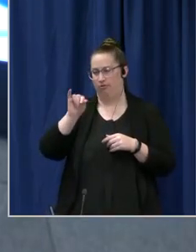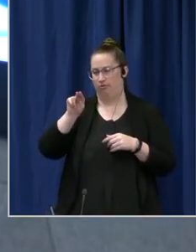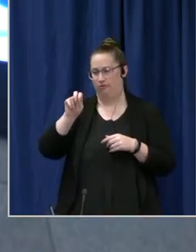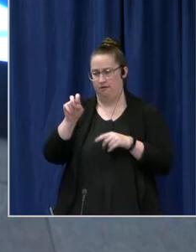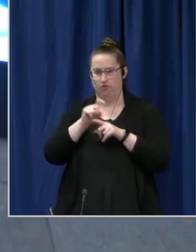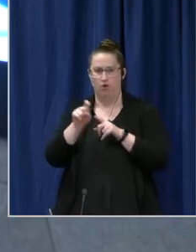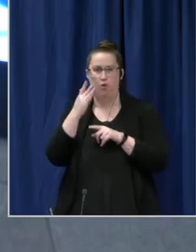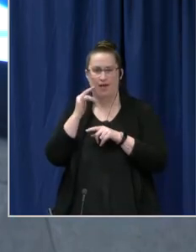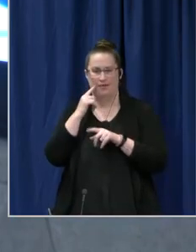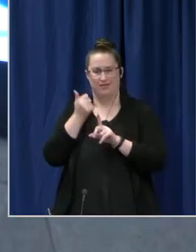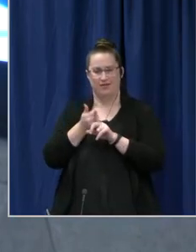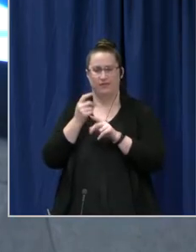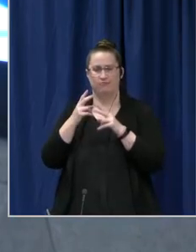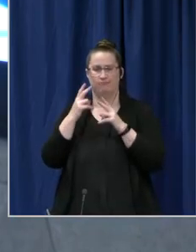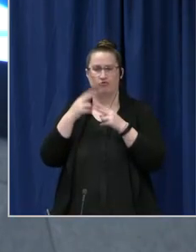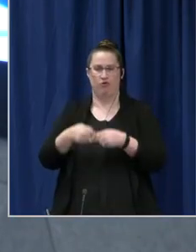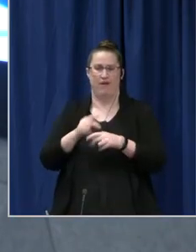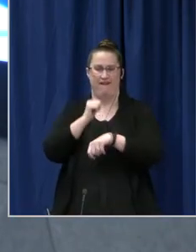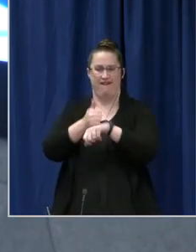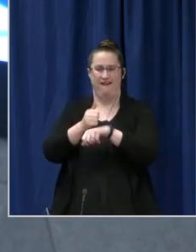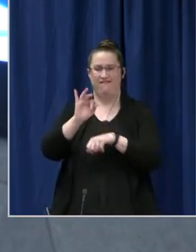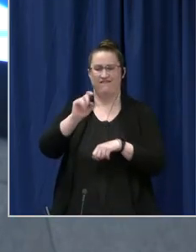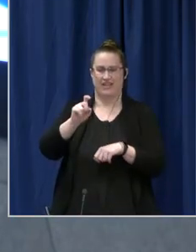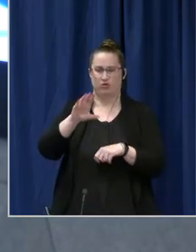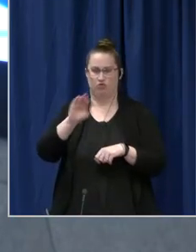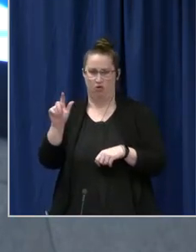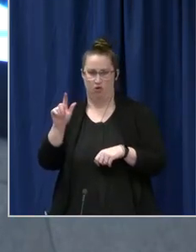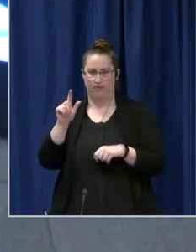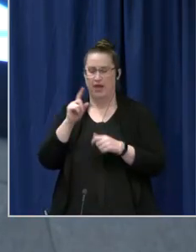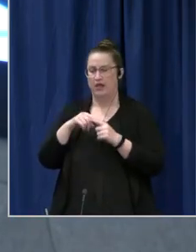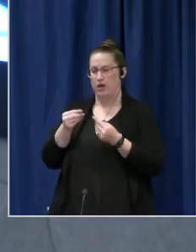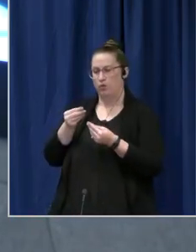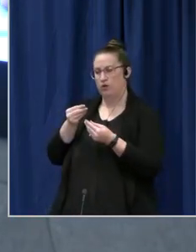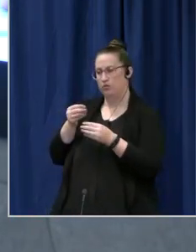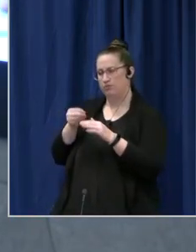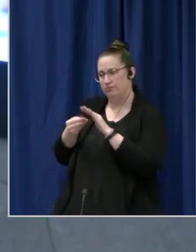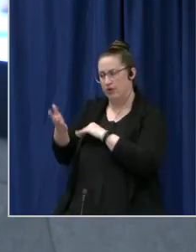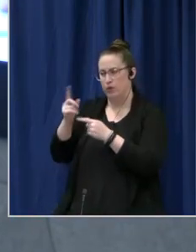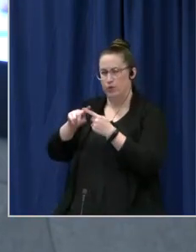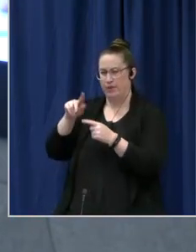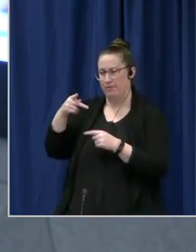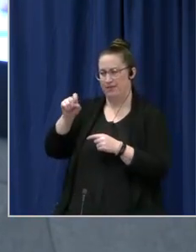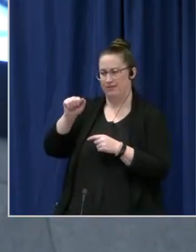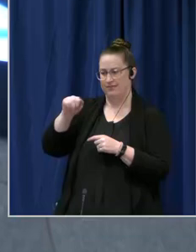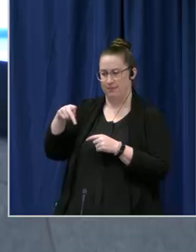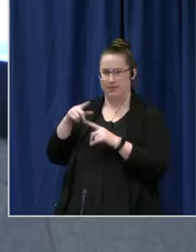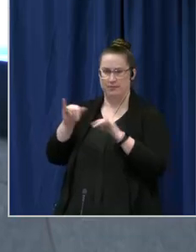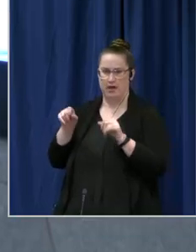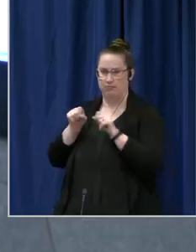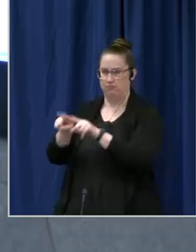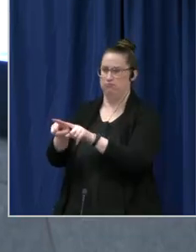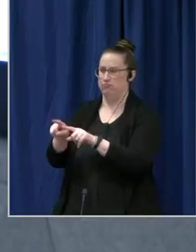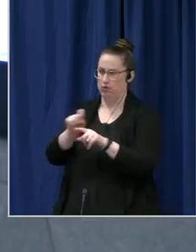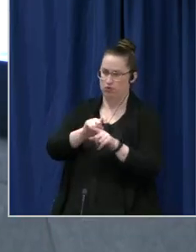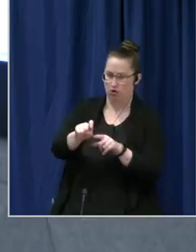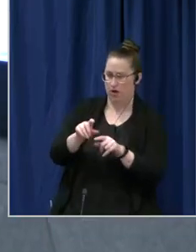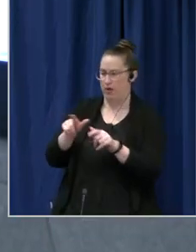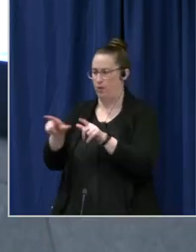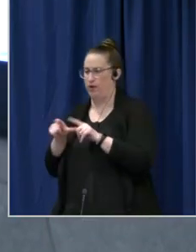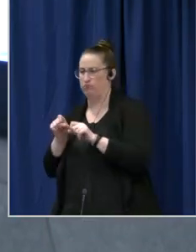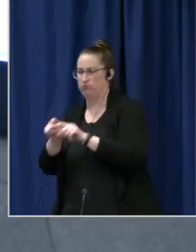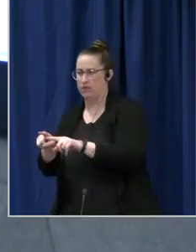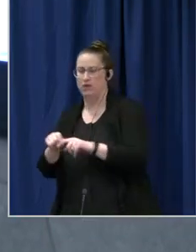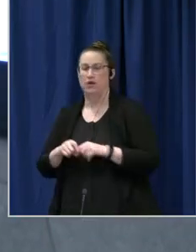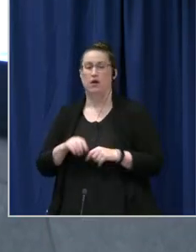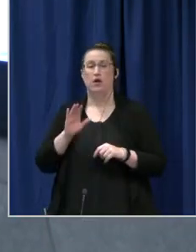calls, and they're also delivered to the PSAP based on the caller's street address. Increasingly, dispatchable location has become the goal